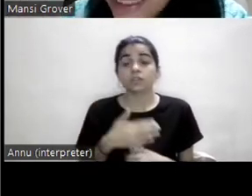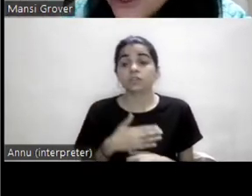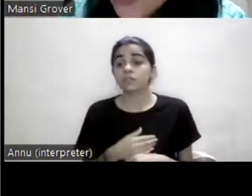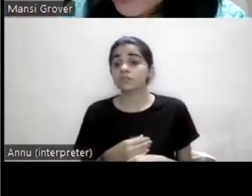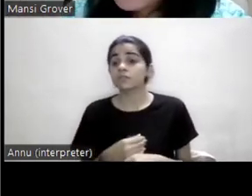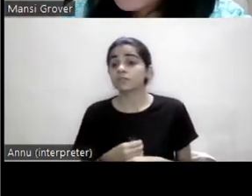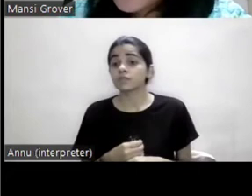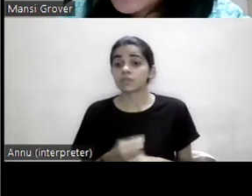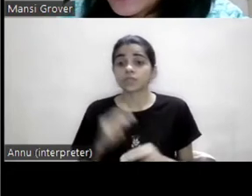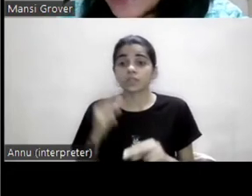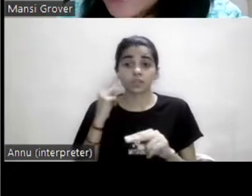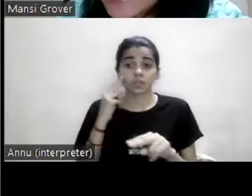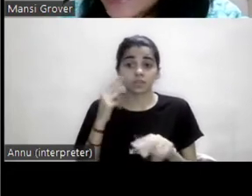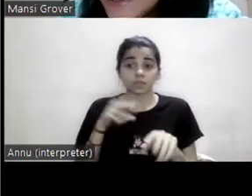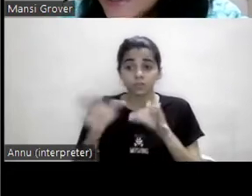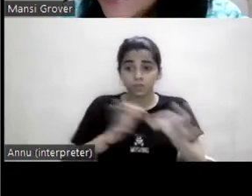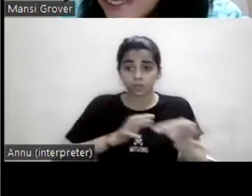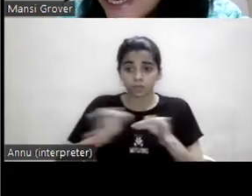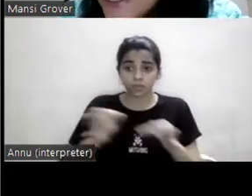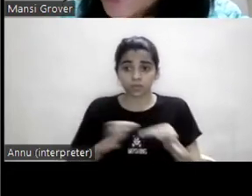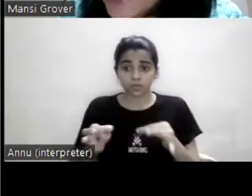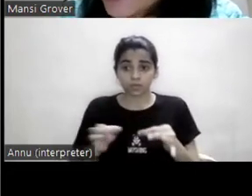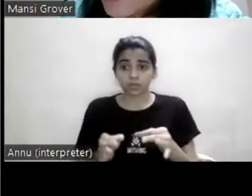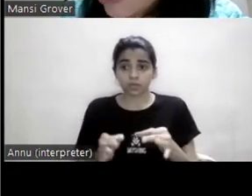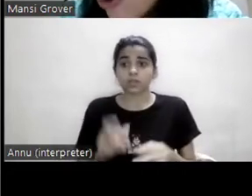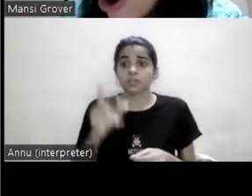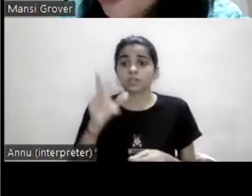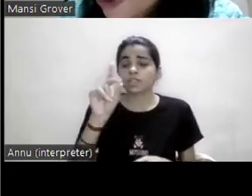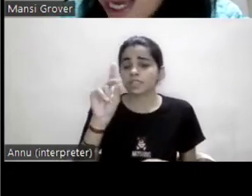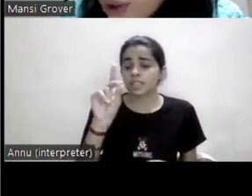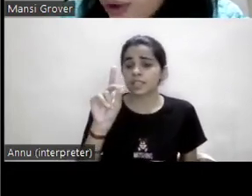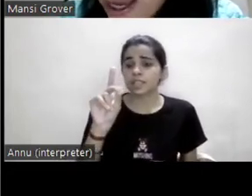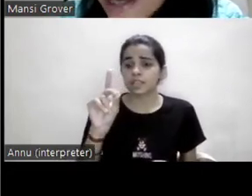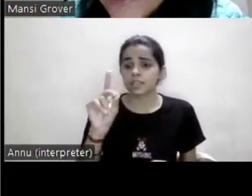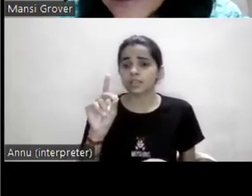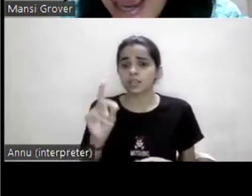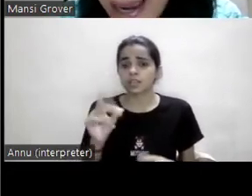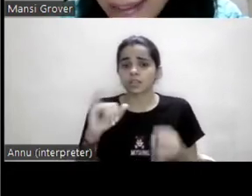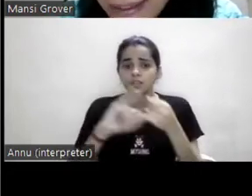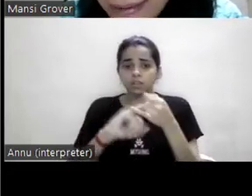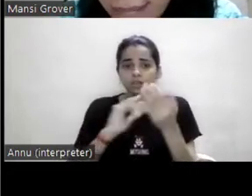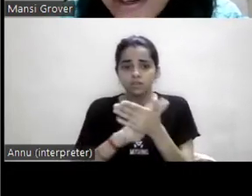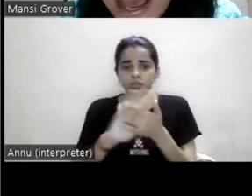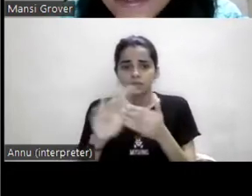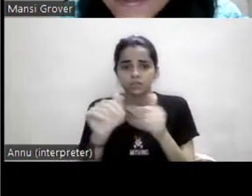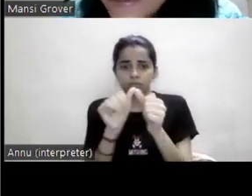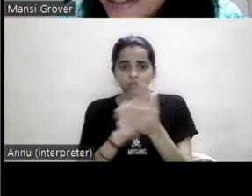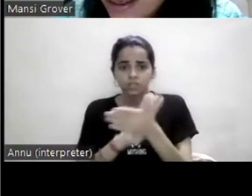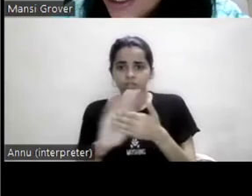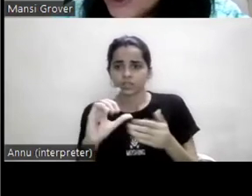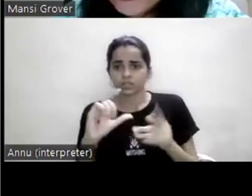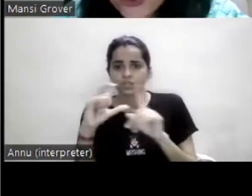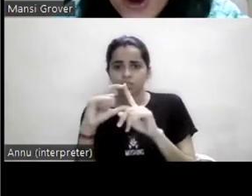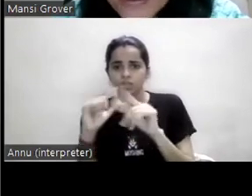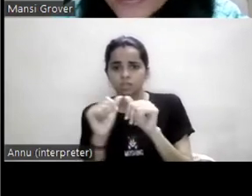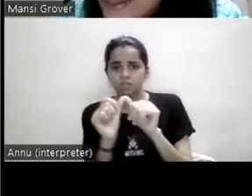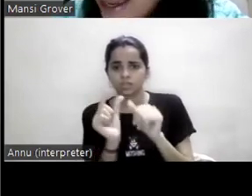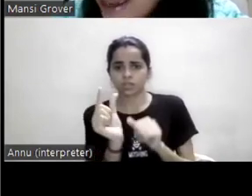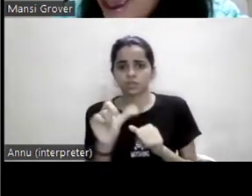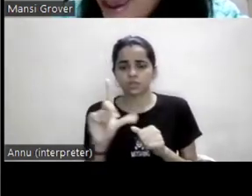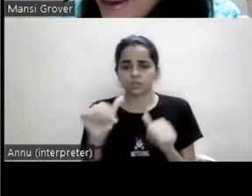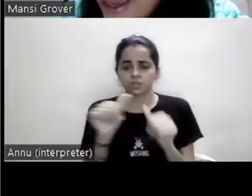to illustrate further, let us take the second case of Shahadola's rats as in